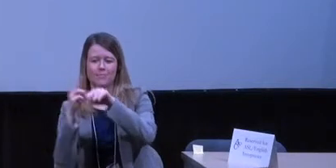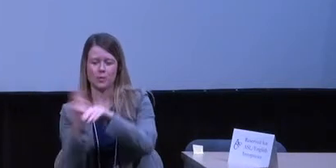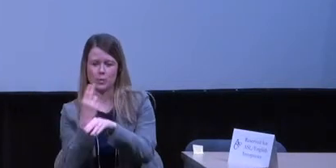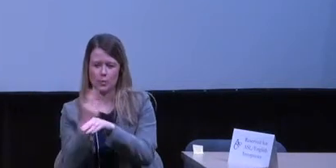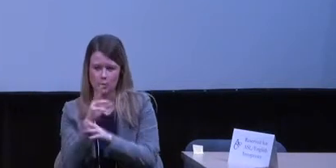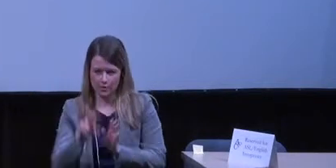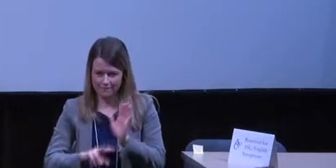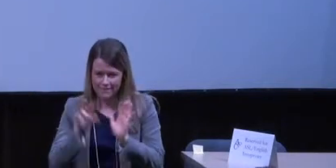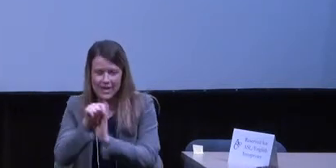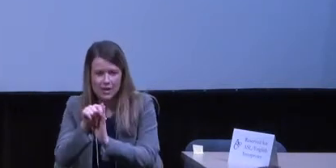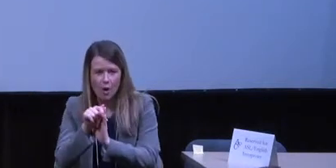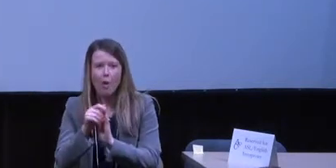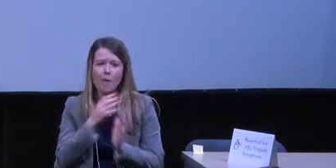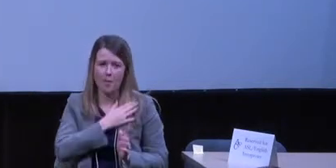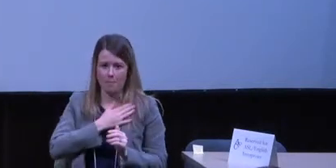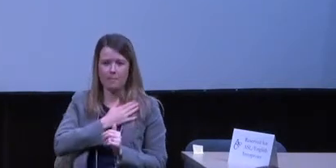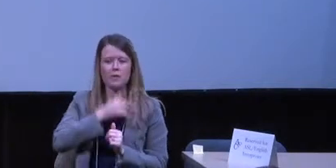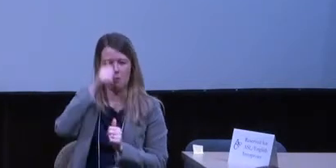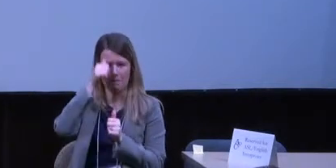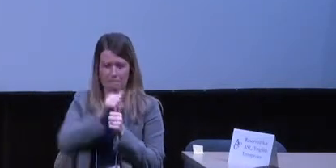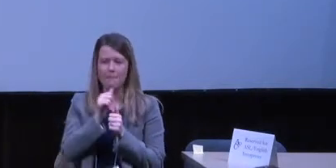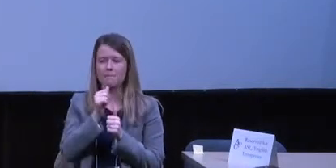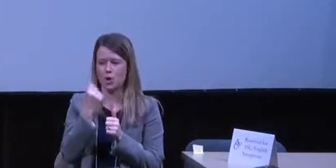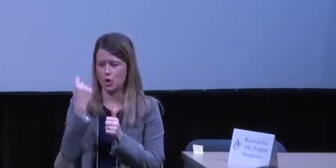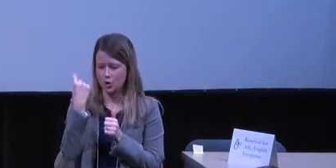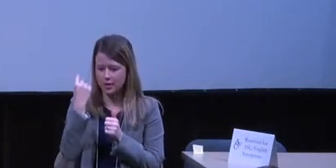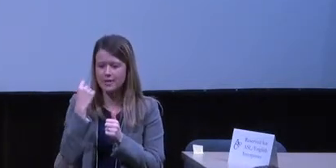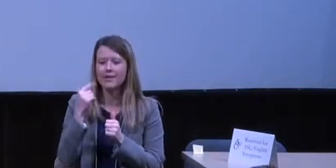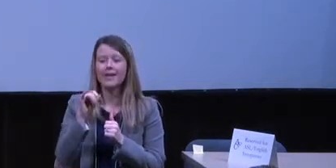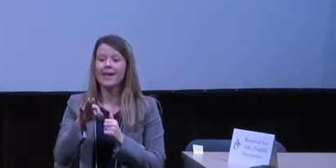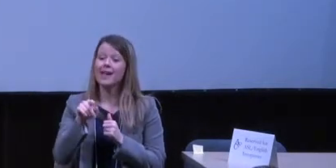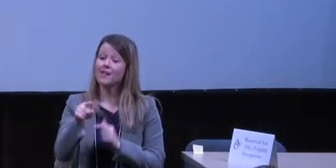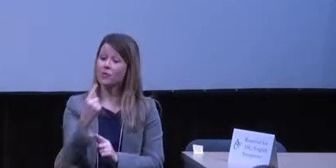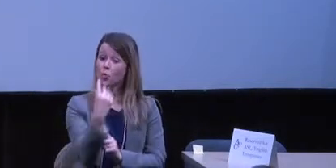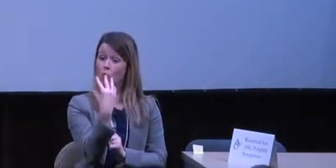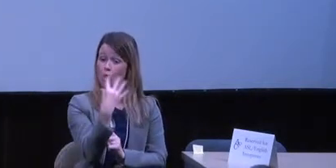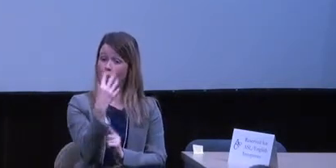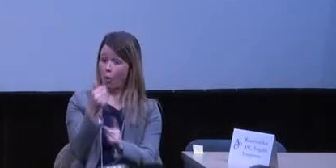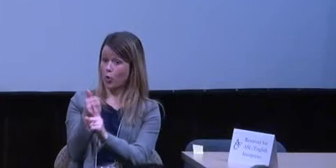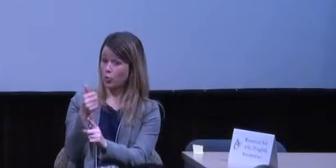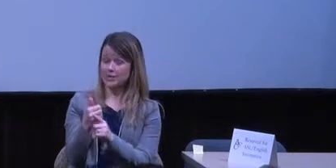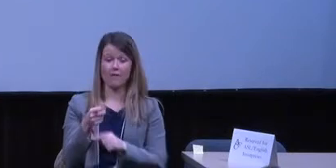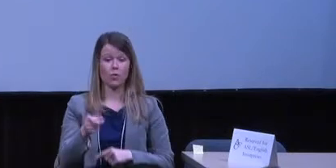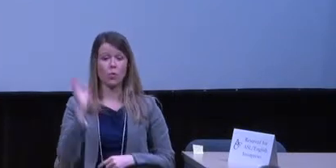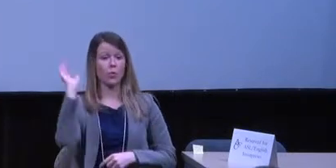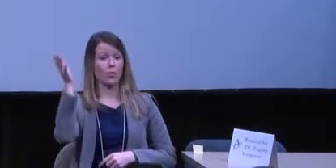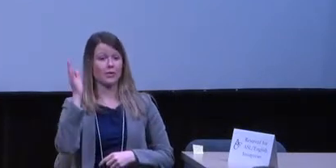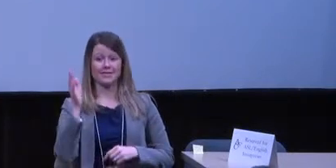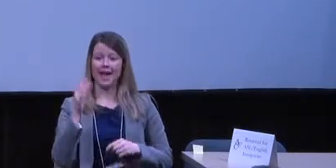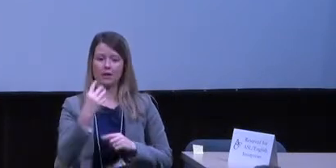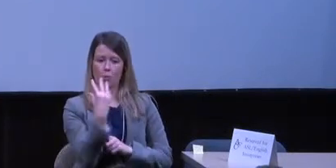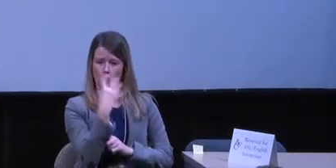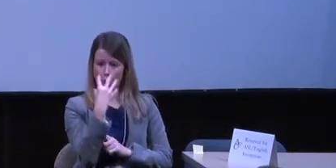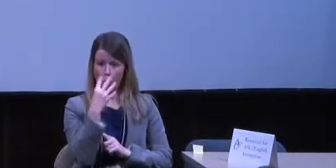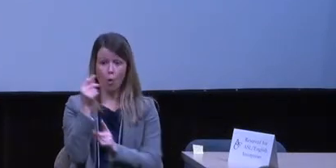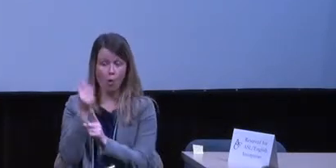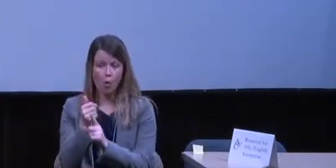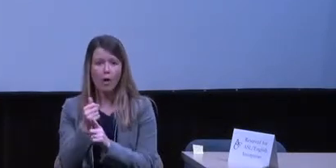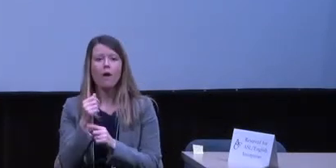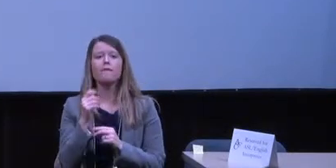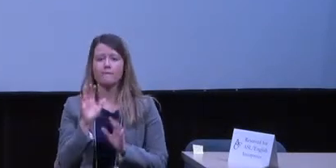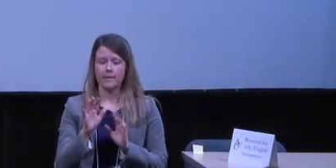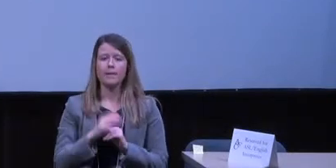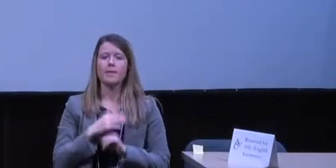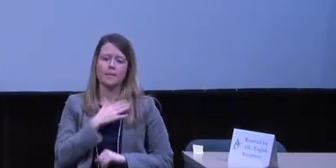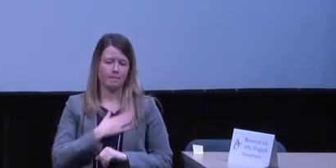key things I want you to keep in mind if you are recording a presenter in class, recording yourself. You